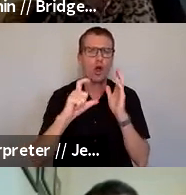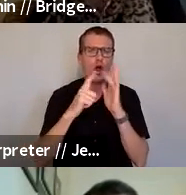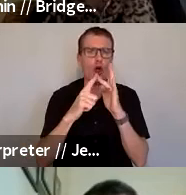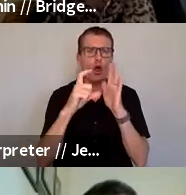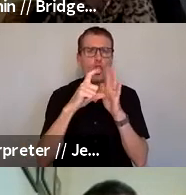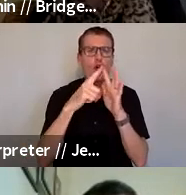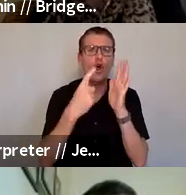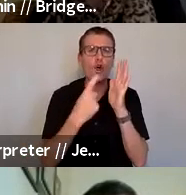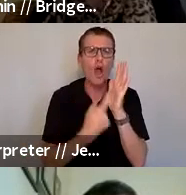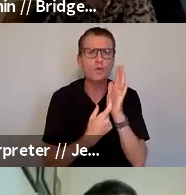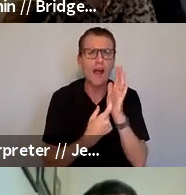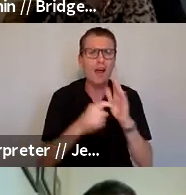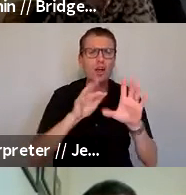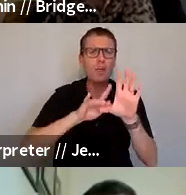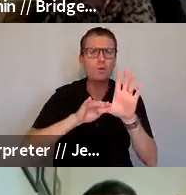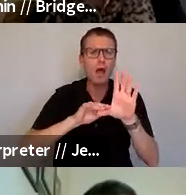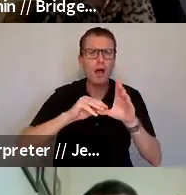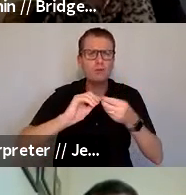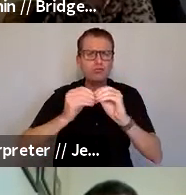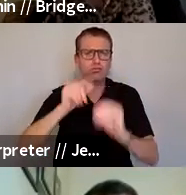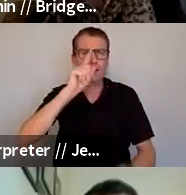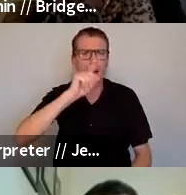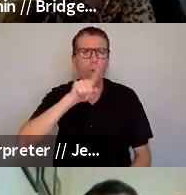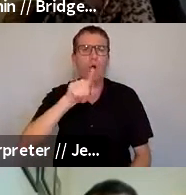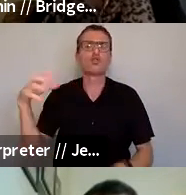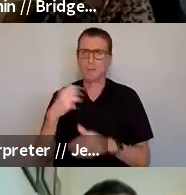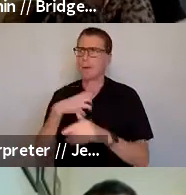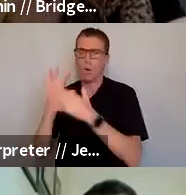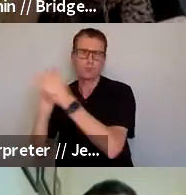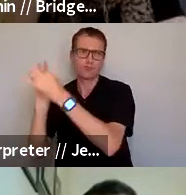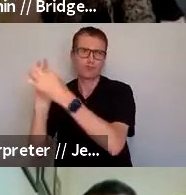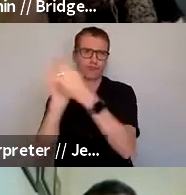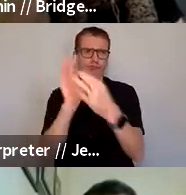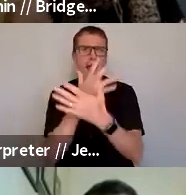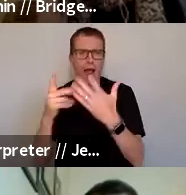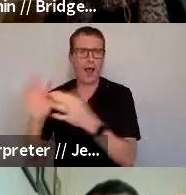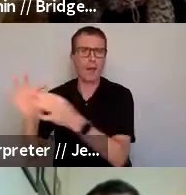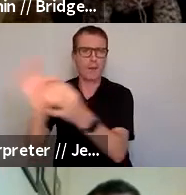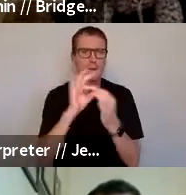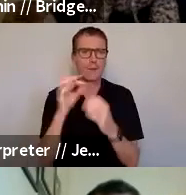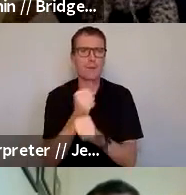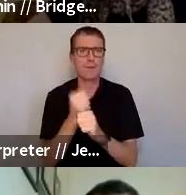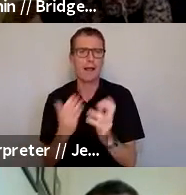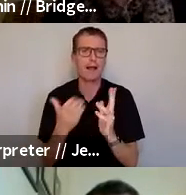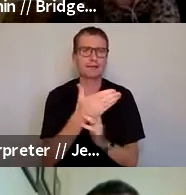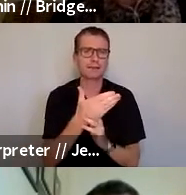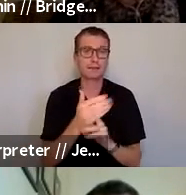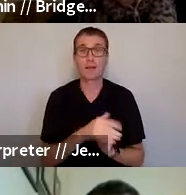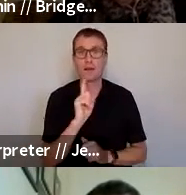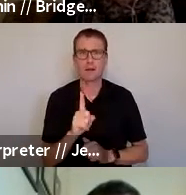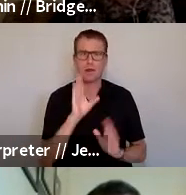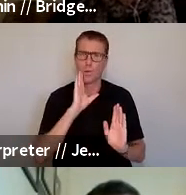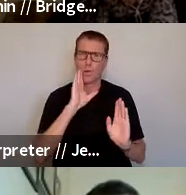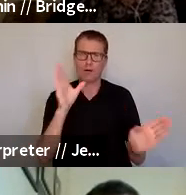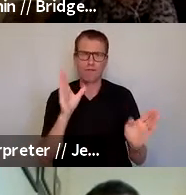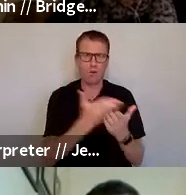this we are very much at the beginning of. It's wonderful to hear so many people talking about the positive